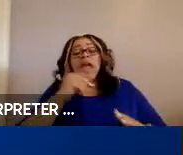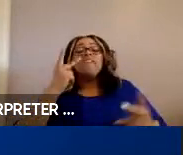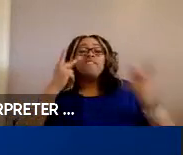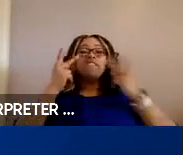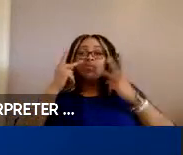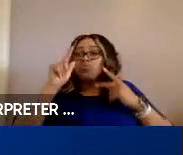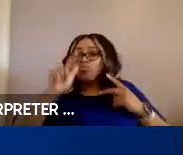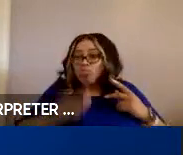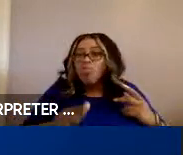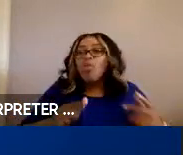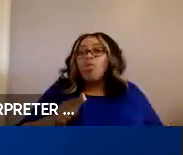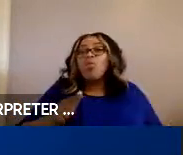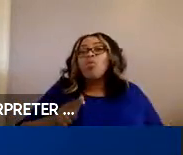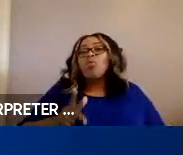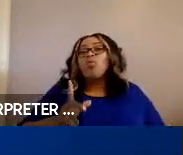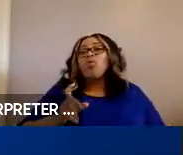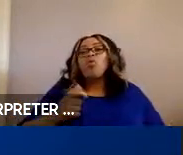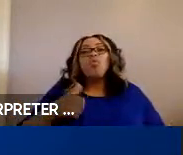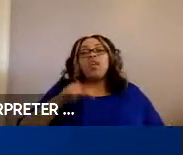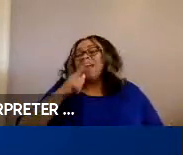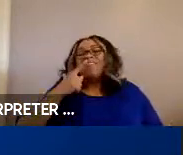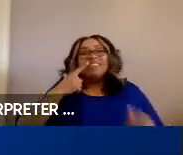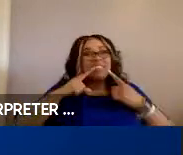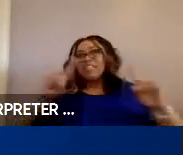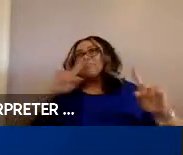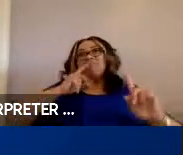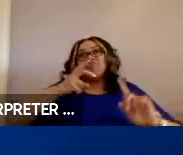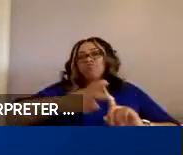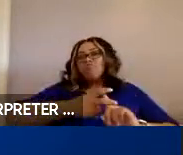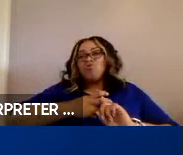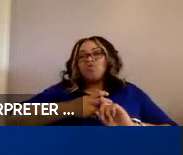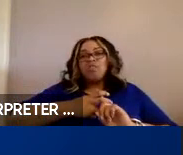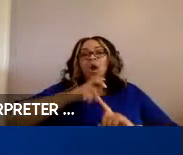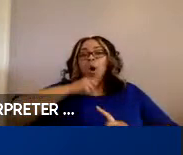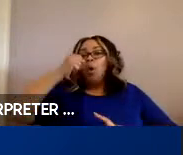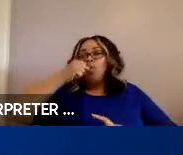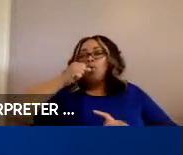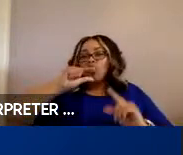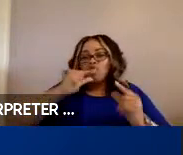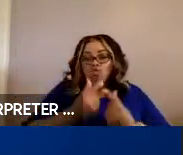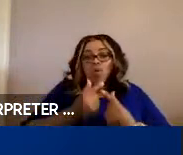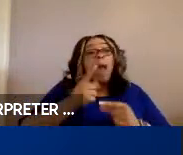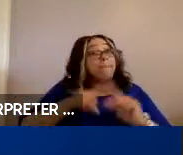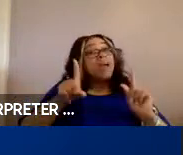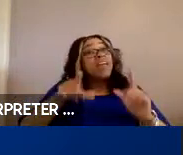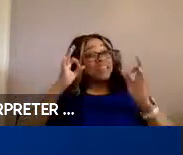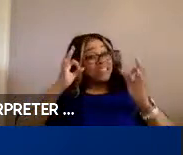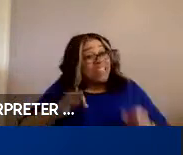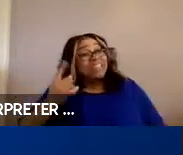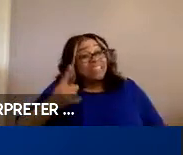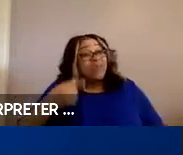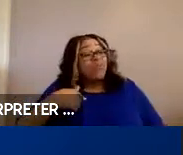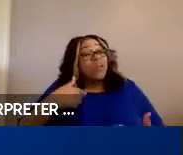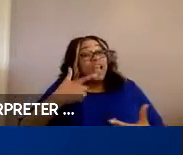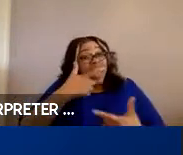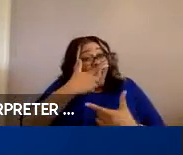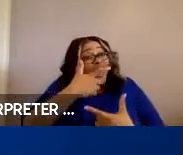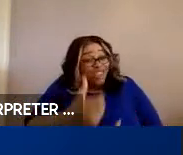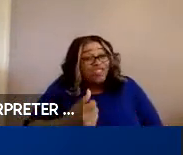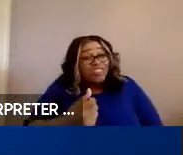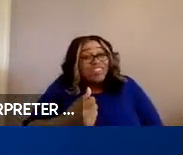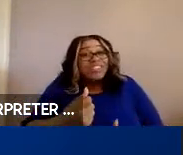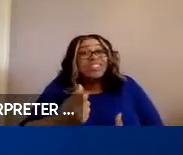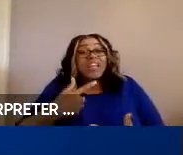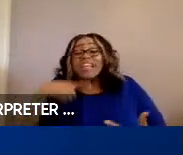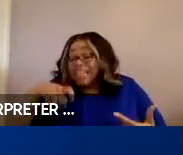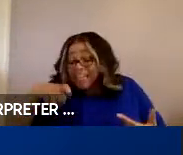impairment, we just did not have success in recruiting an older group, but that is definitely something we would be interested in doing, needs